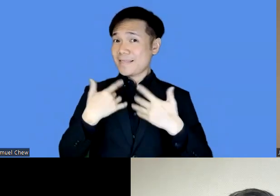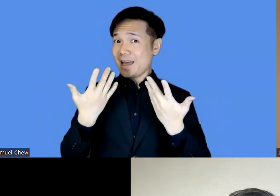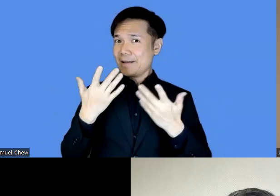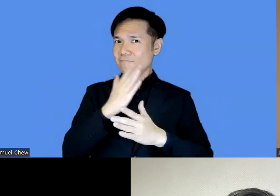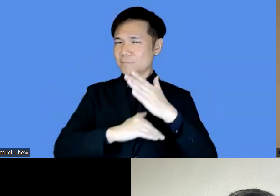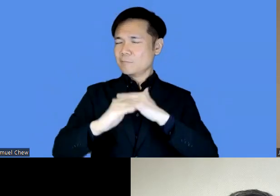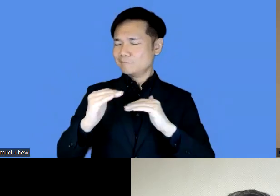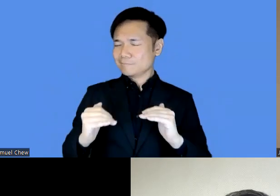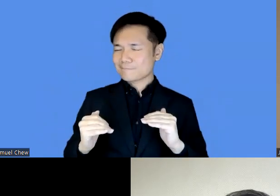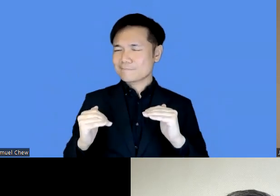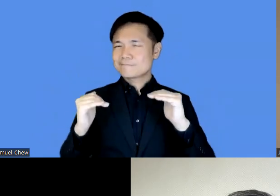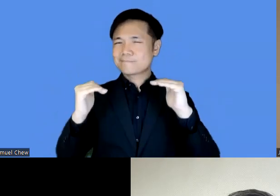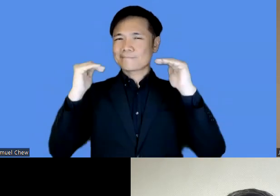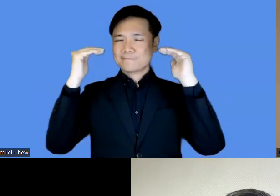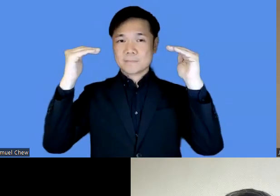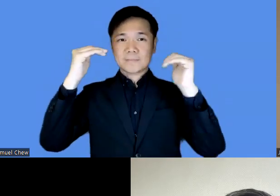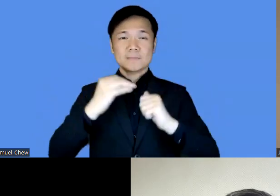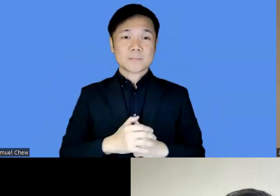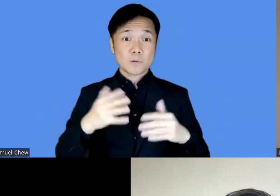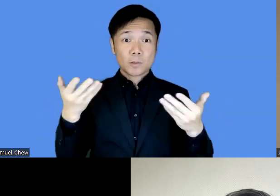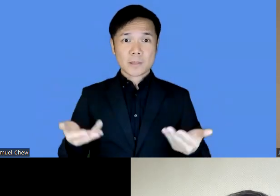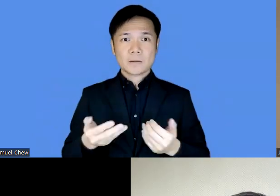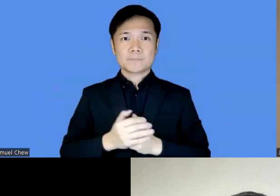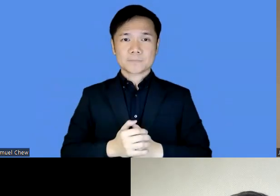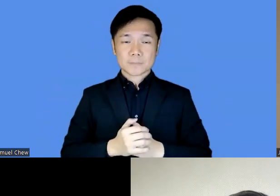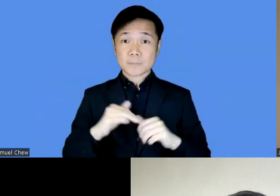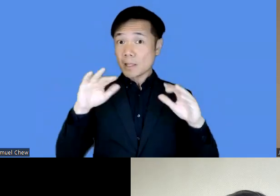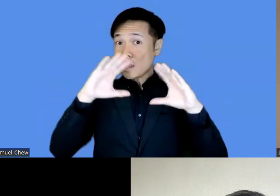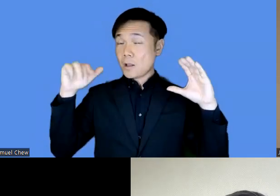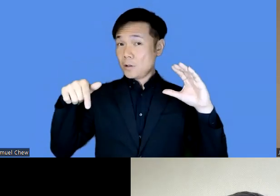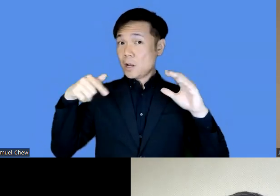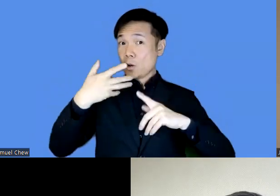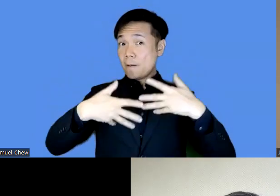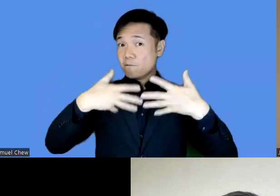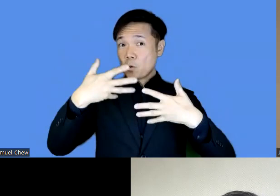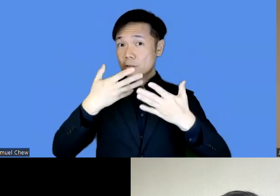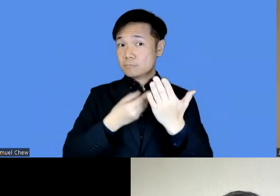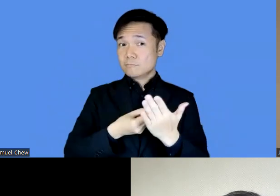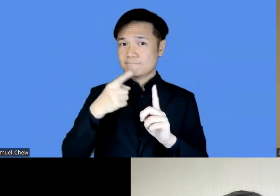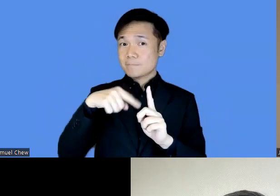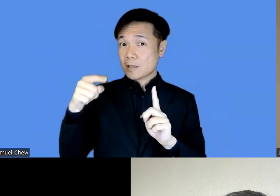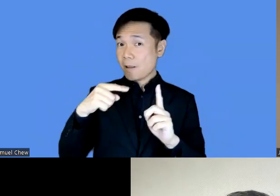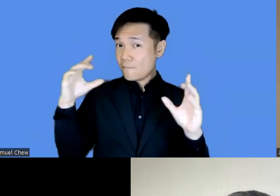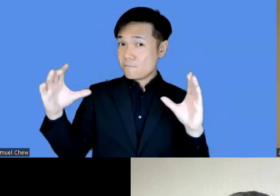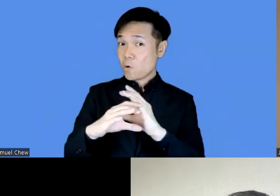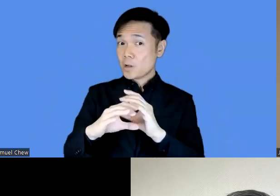life quality for them. So at present, our focus of the statistic analysis of the disability in